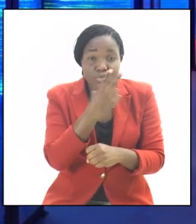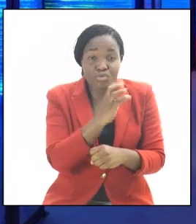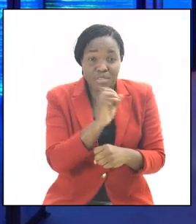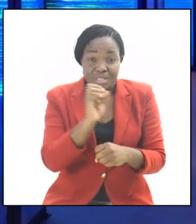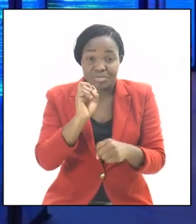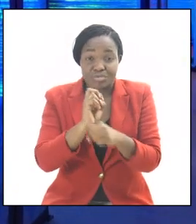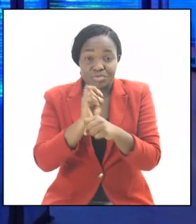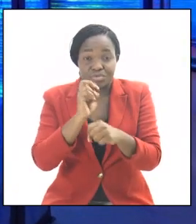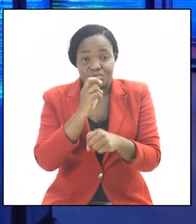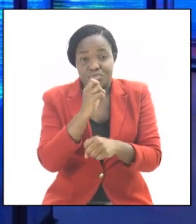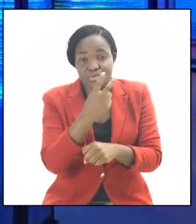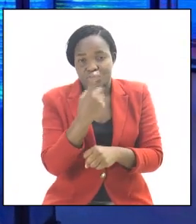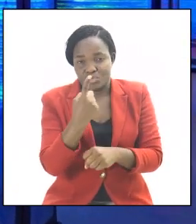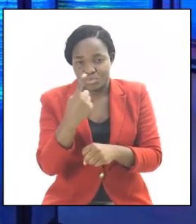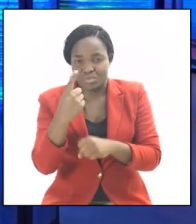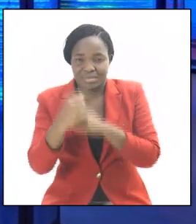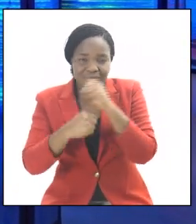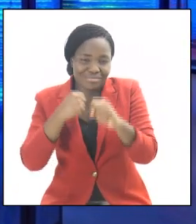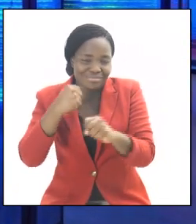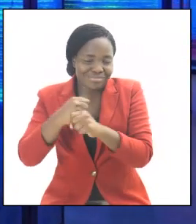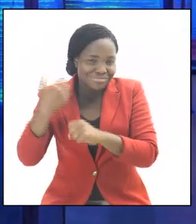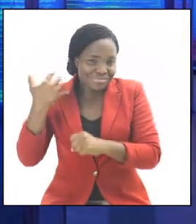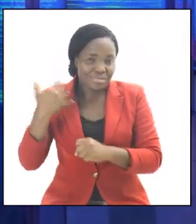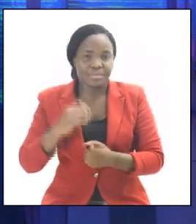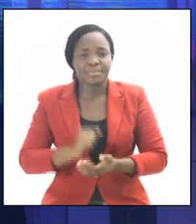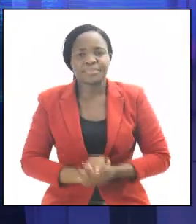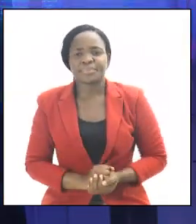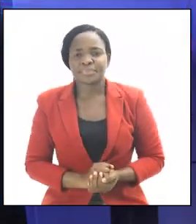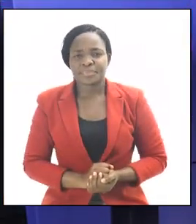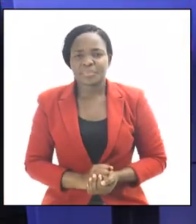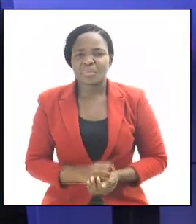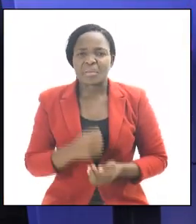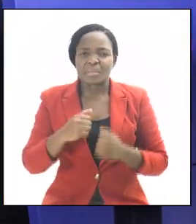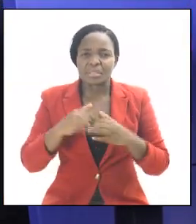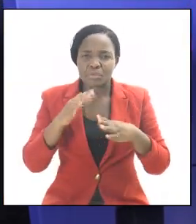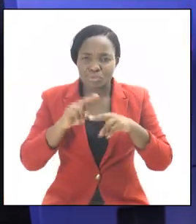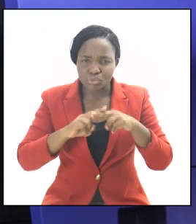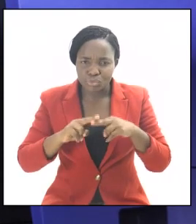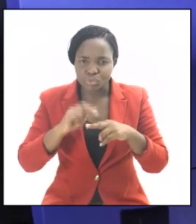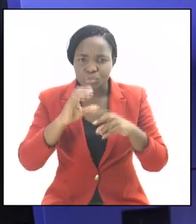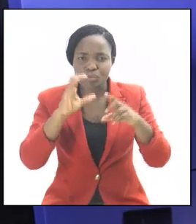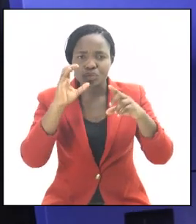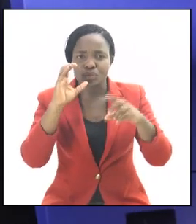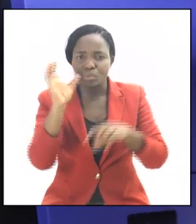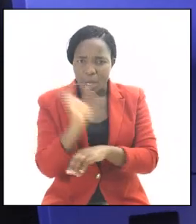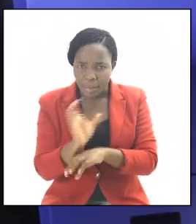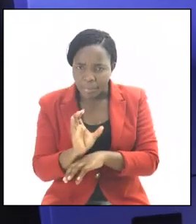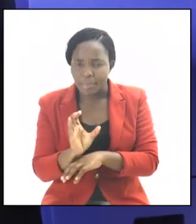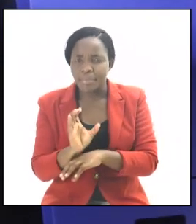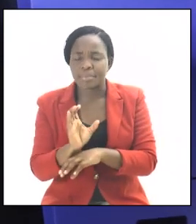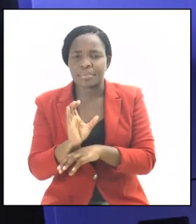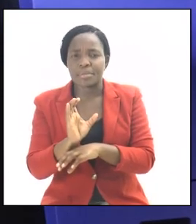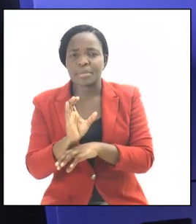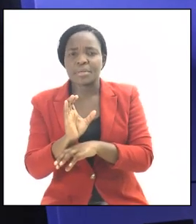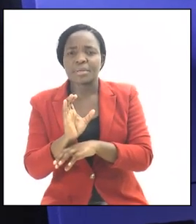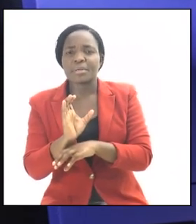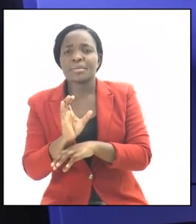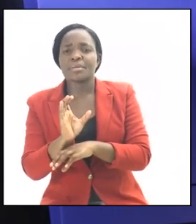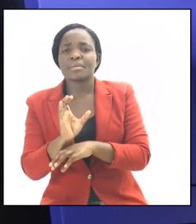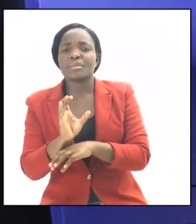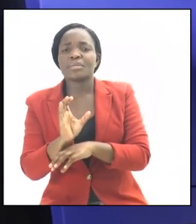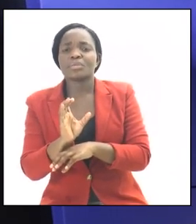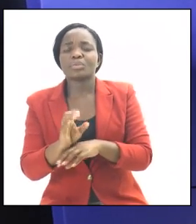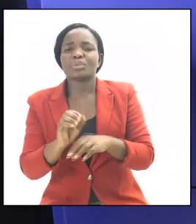computer scientists discovered that with the use of supercomputers, the decimal value of pi could be extended